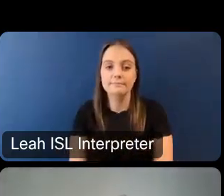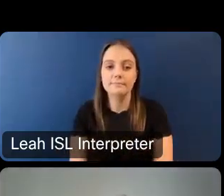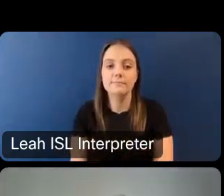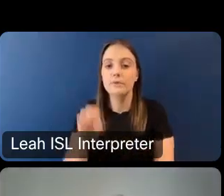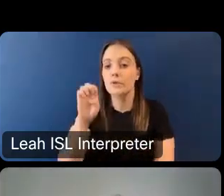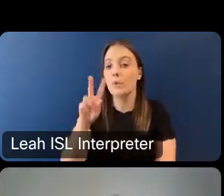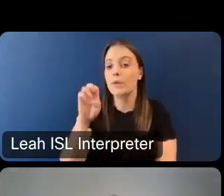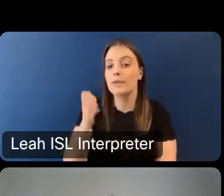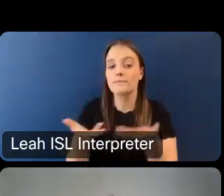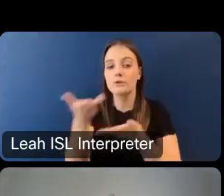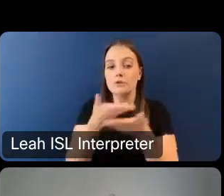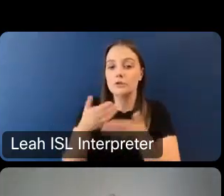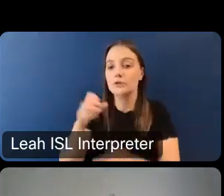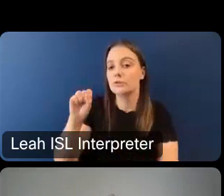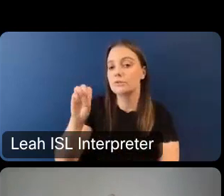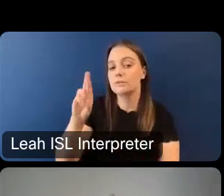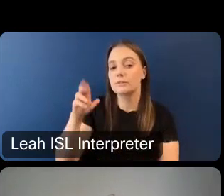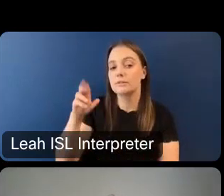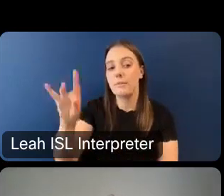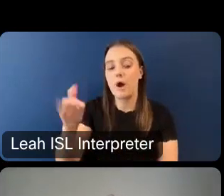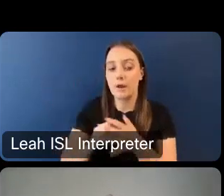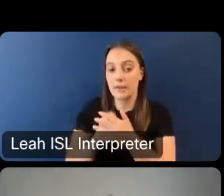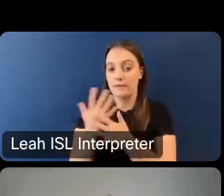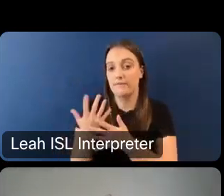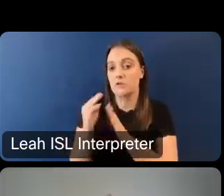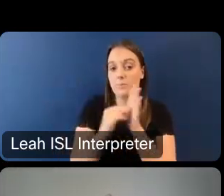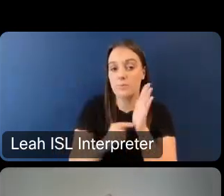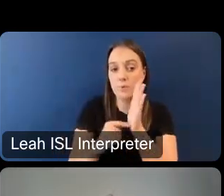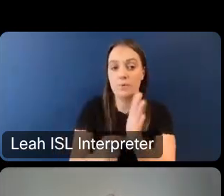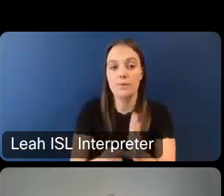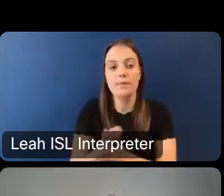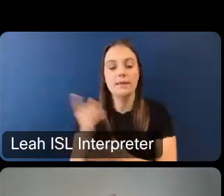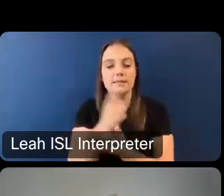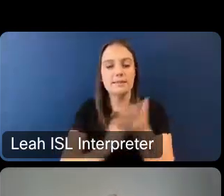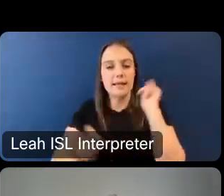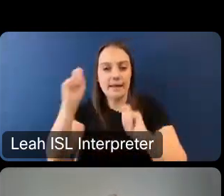Innovation Programme and going to provide an introduction to design thinking.